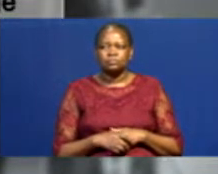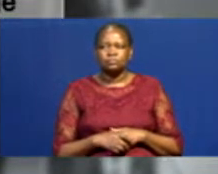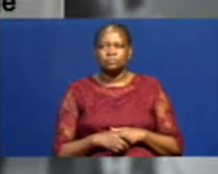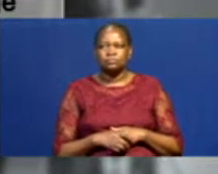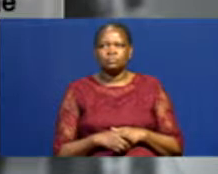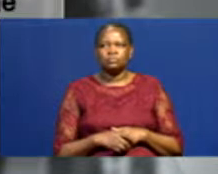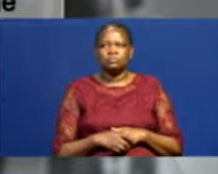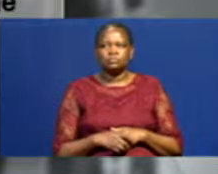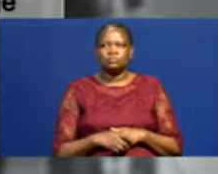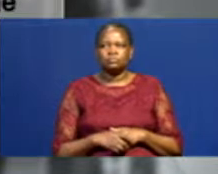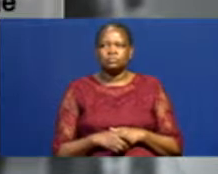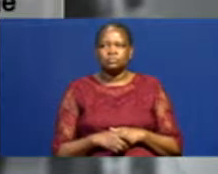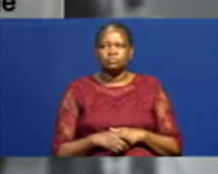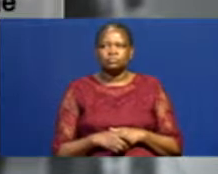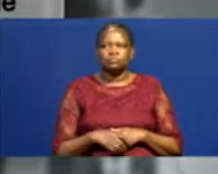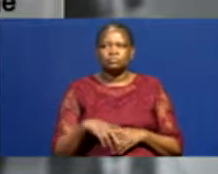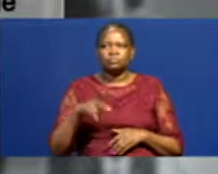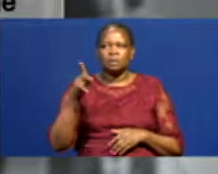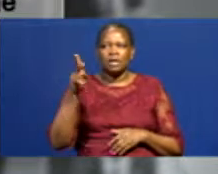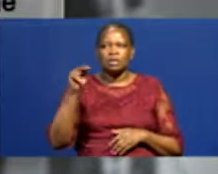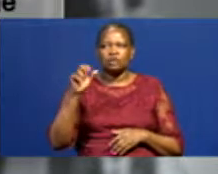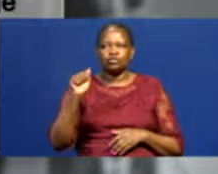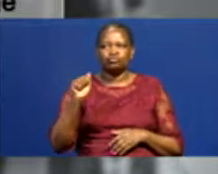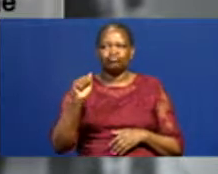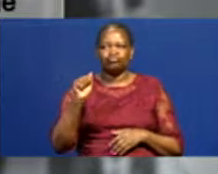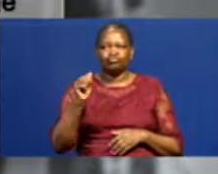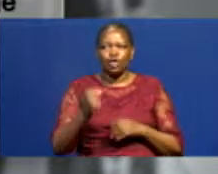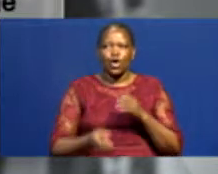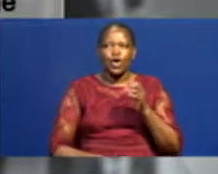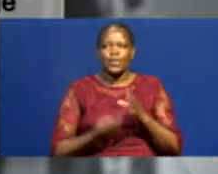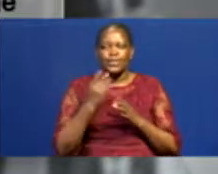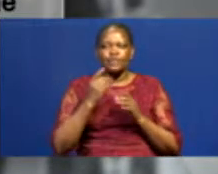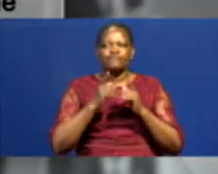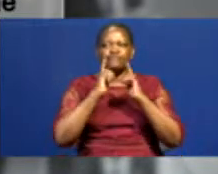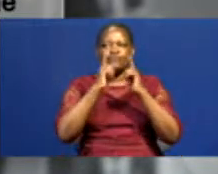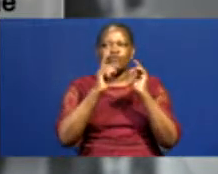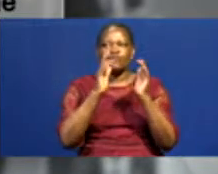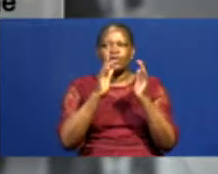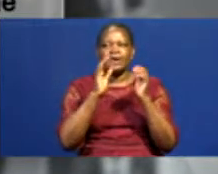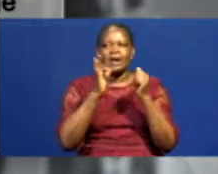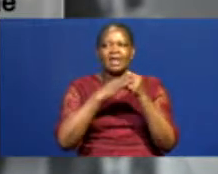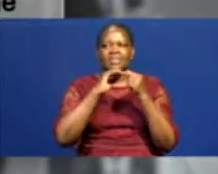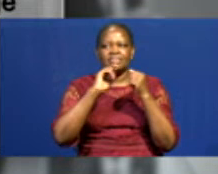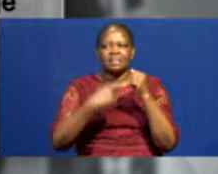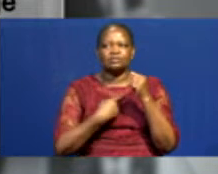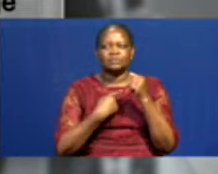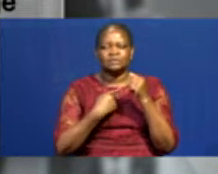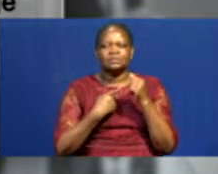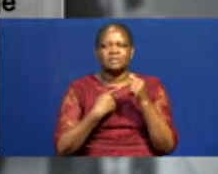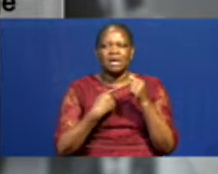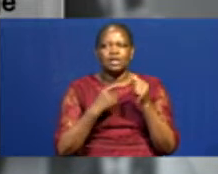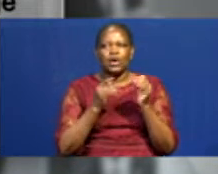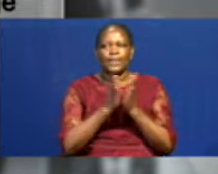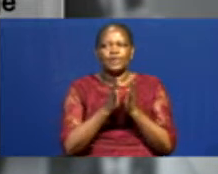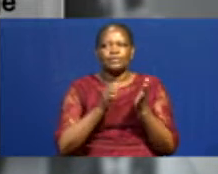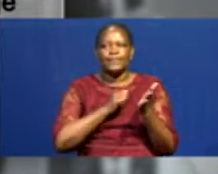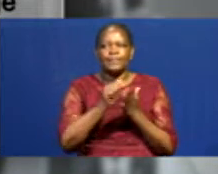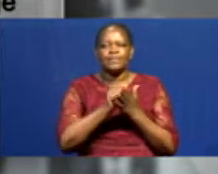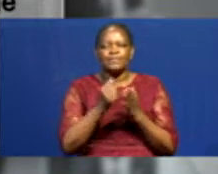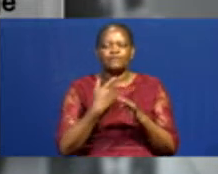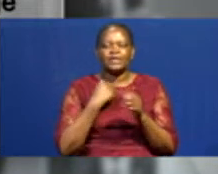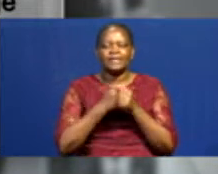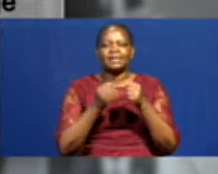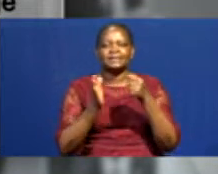The Kenya National Archives has set up a library of 8,000 rare books published before 1900, which